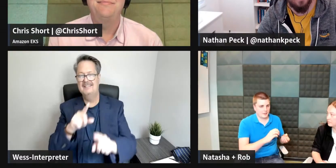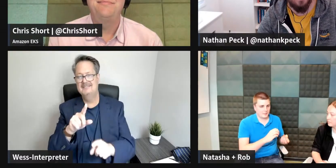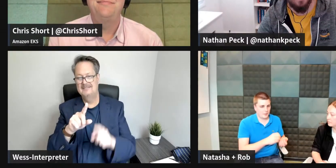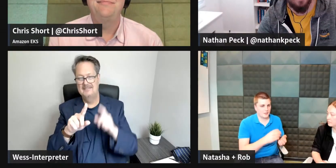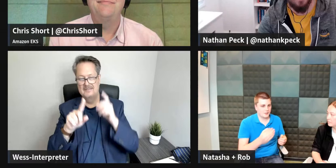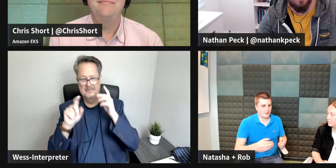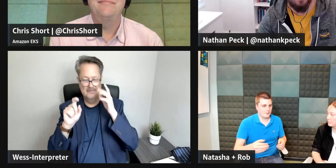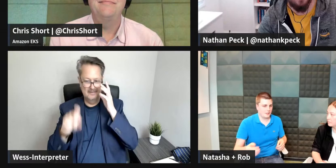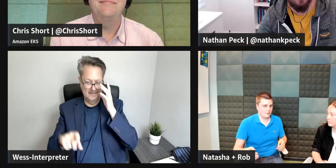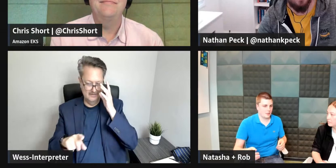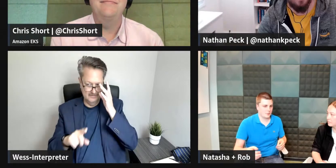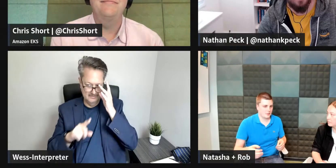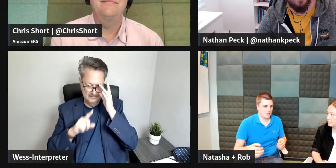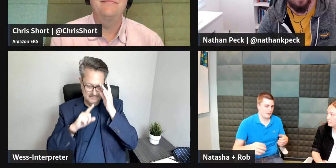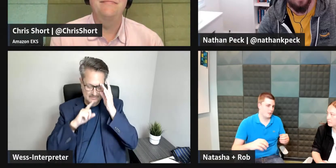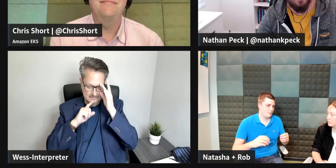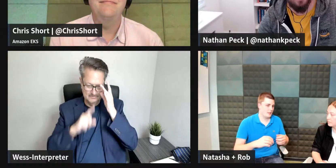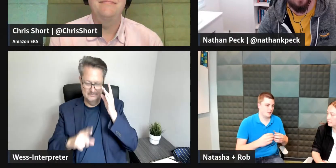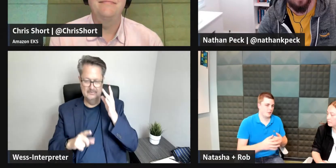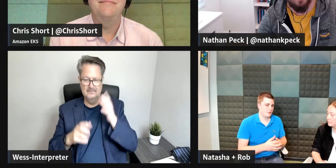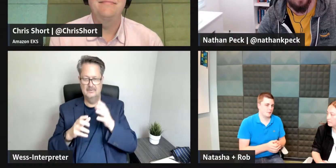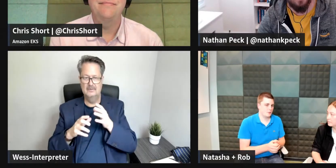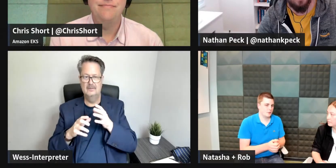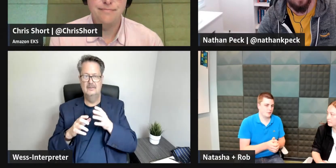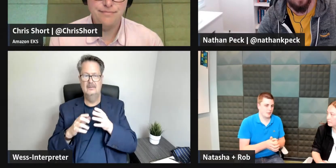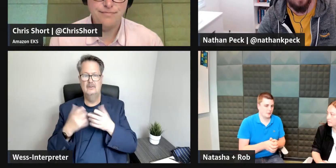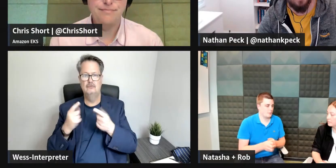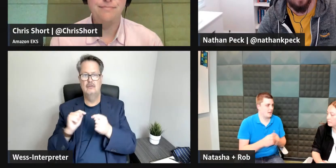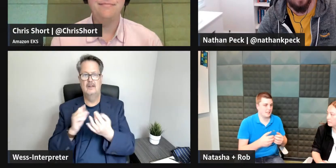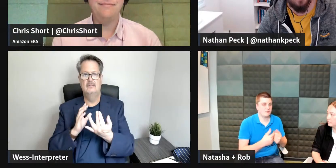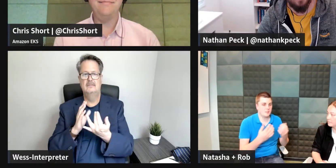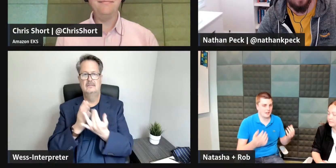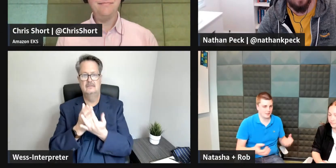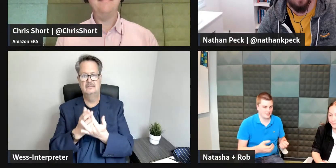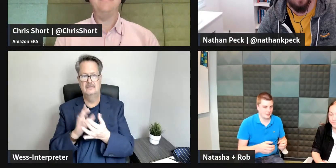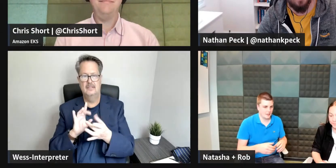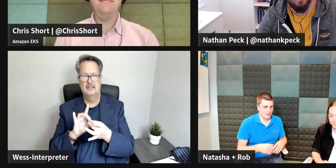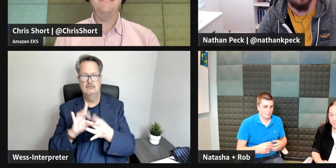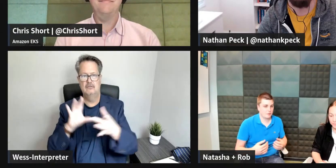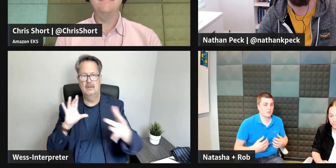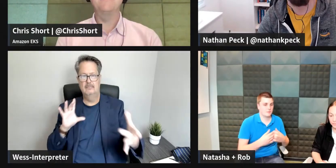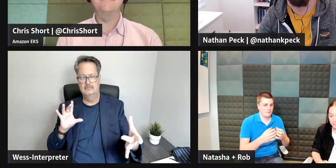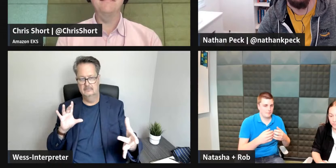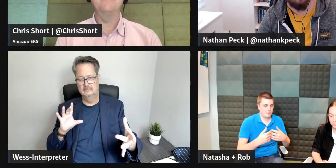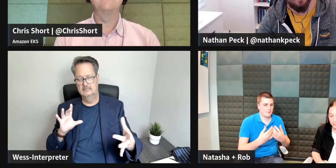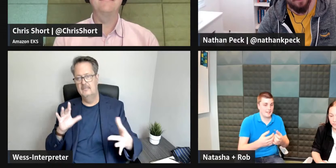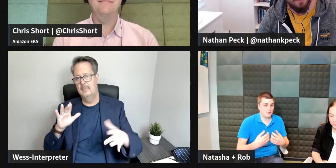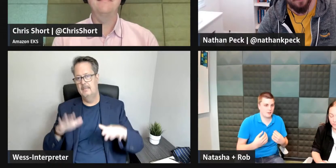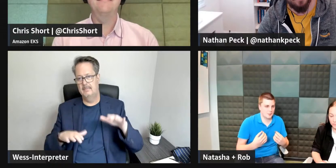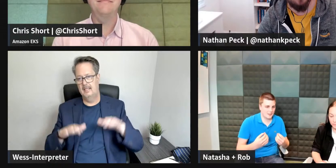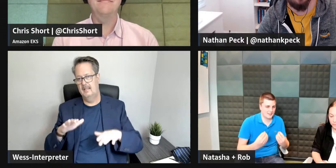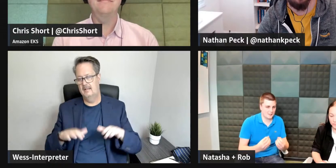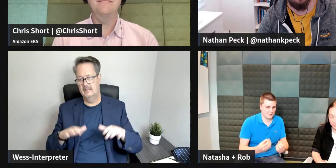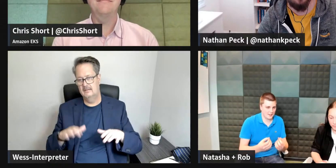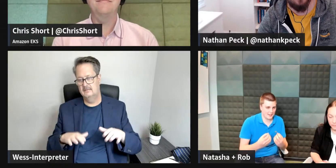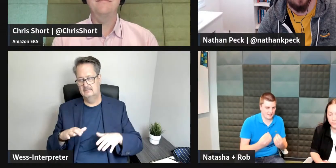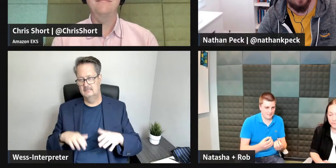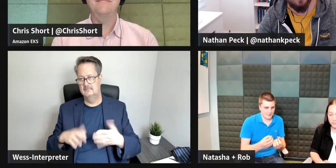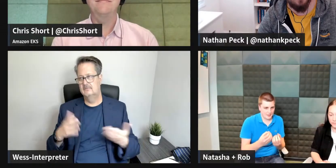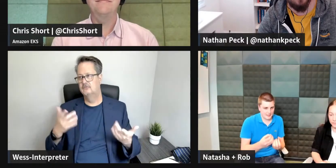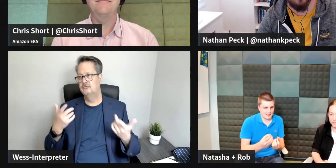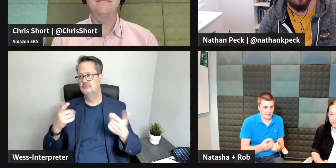there's past the 2-minute interruption, managed node groups will also try to do a capacity rebalance event. Programmatically try to identify